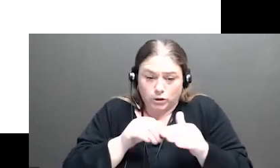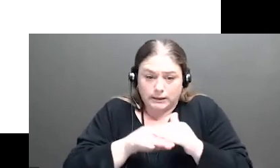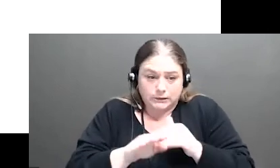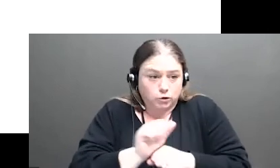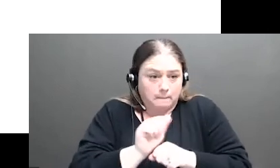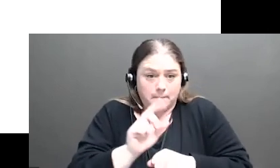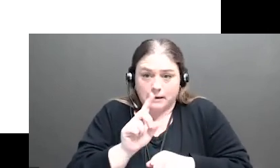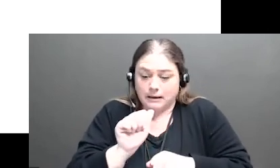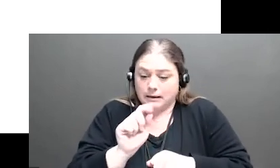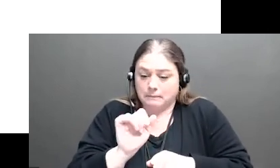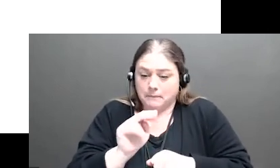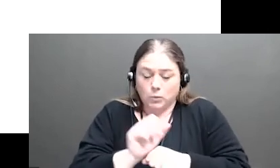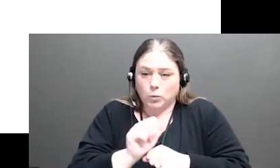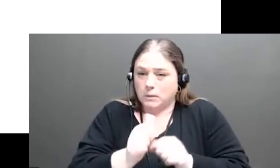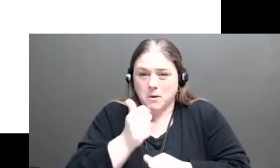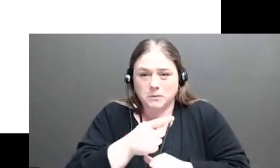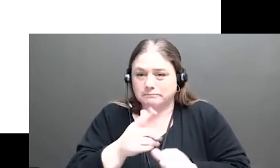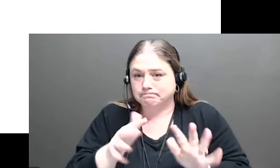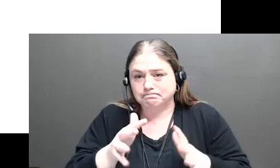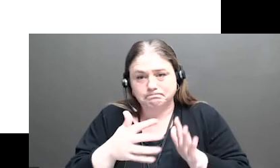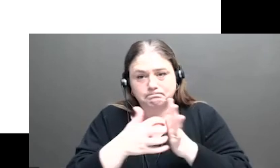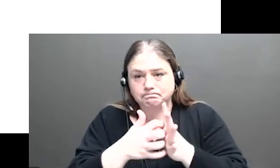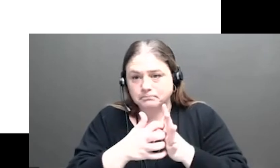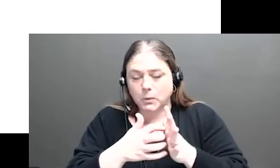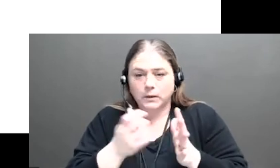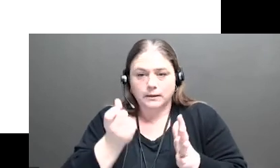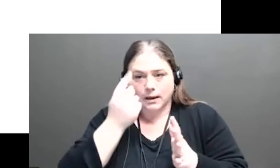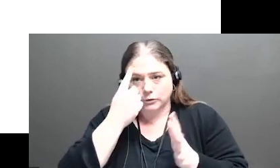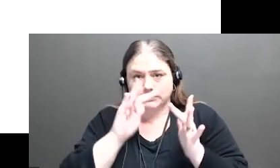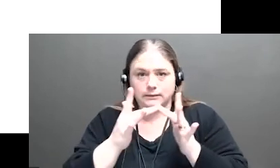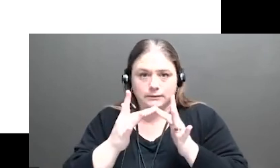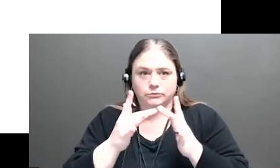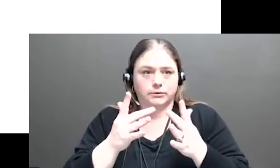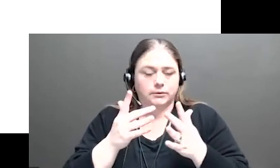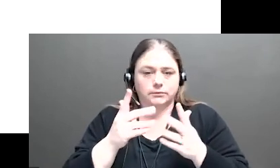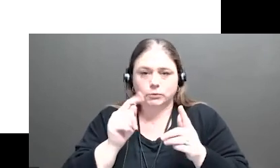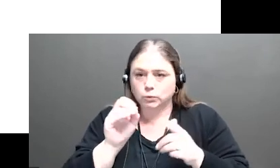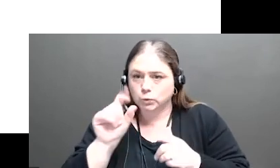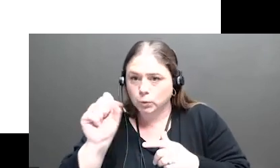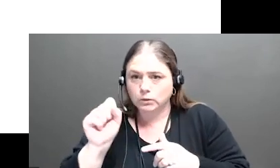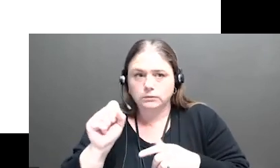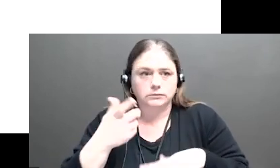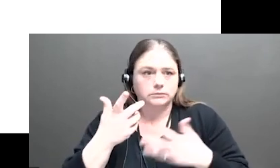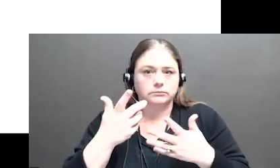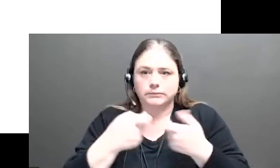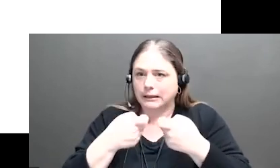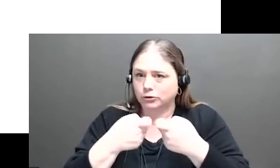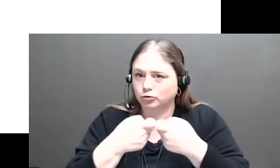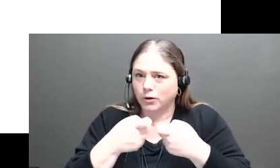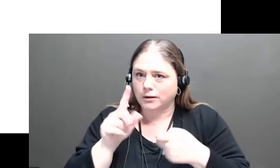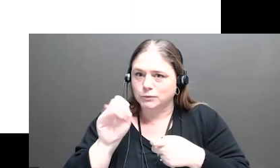positions. We find that from a frontline service provider